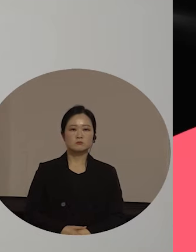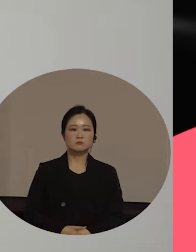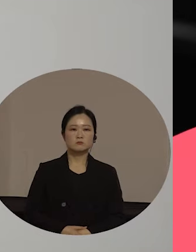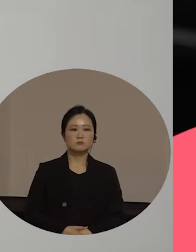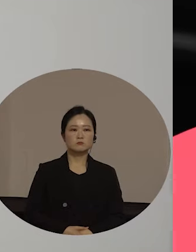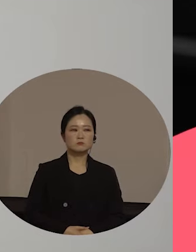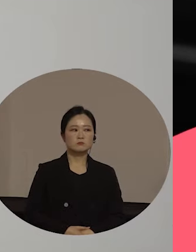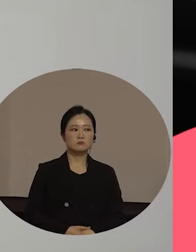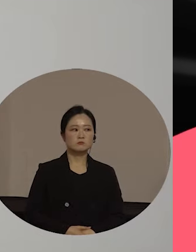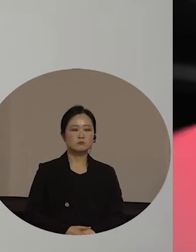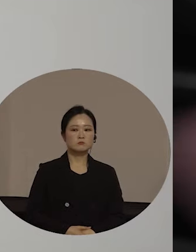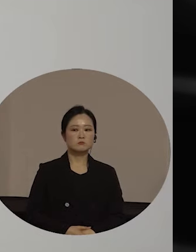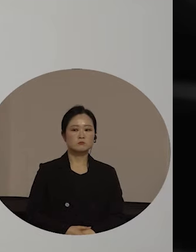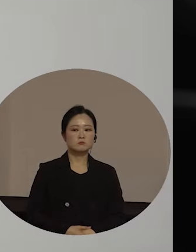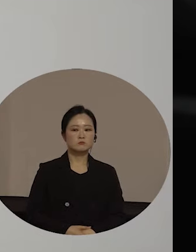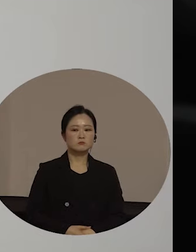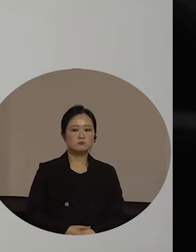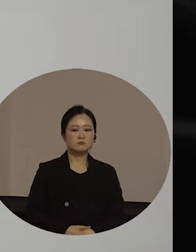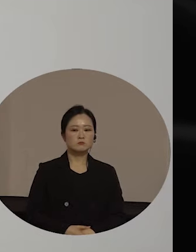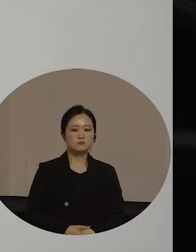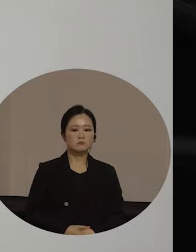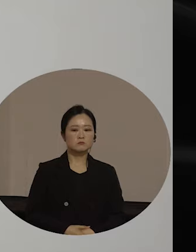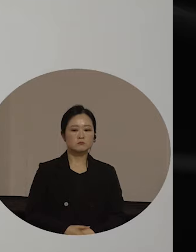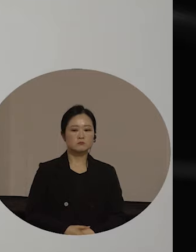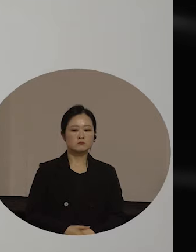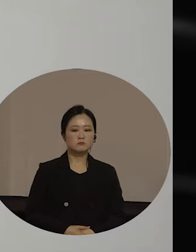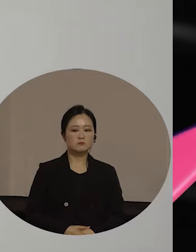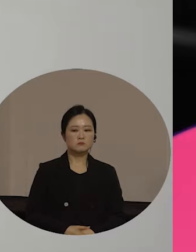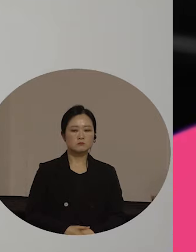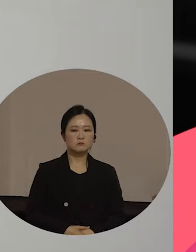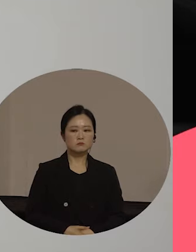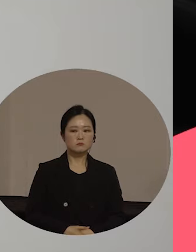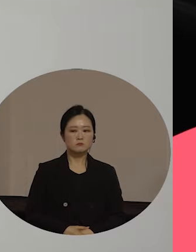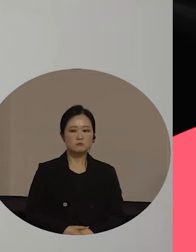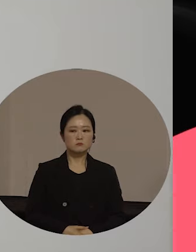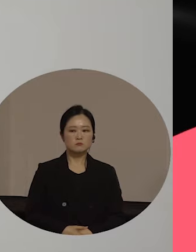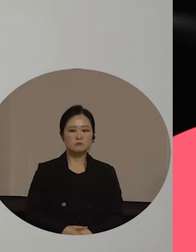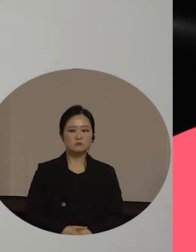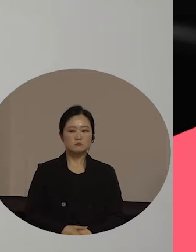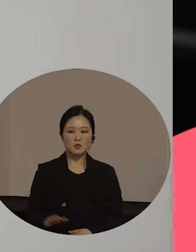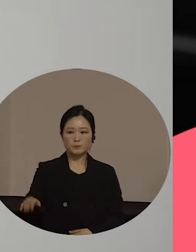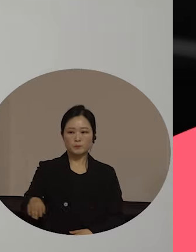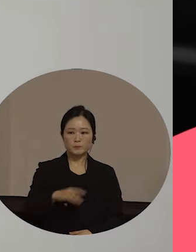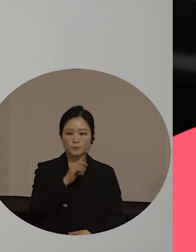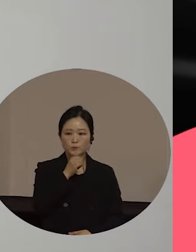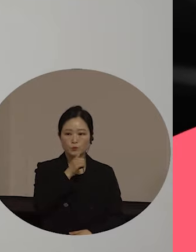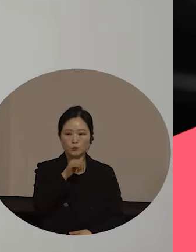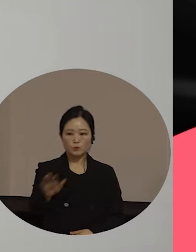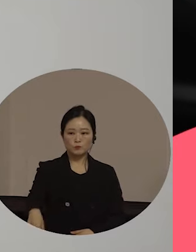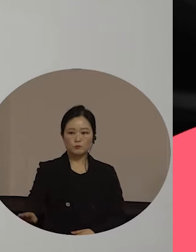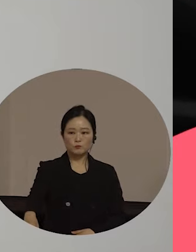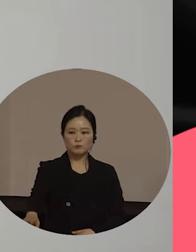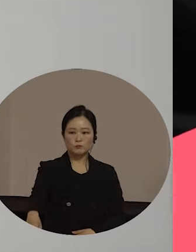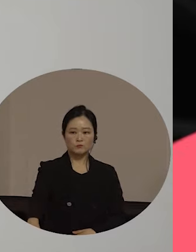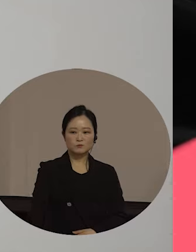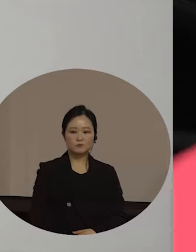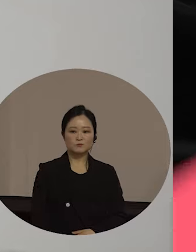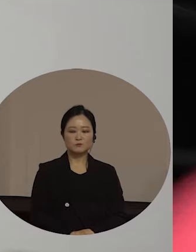model. And then I'm not sure if I understood the first question, but I'm anyways going to say something. So in